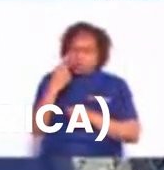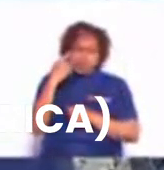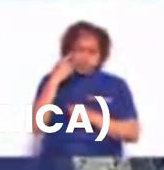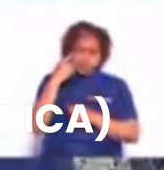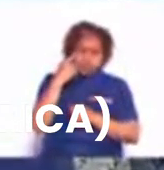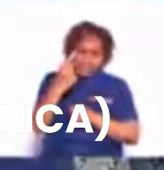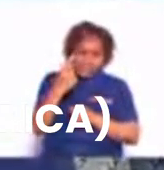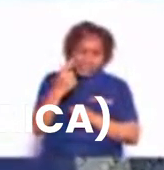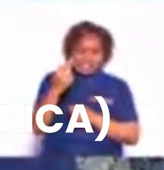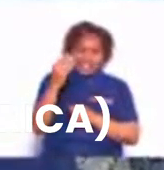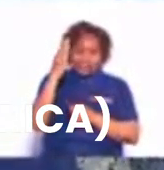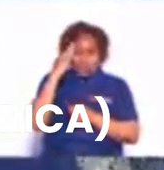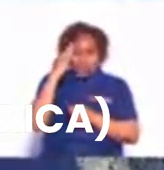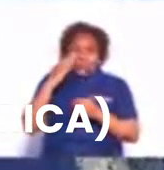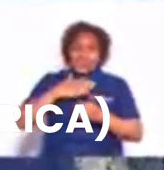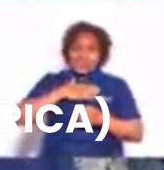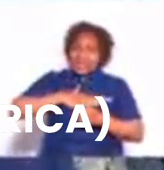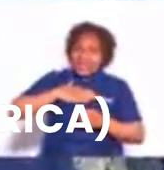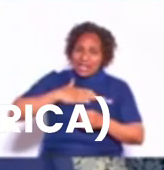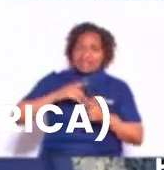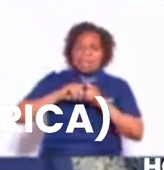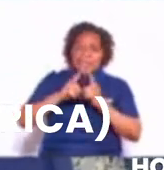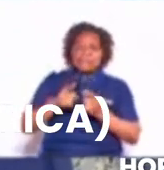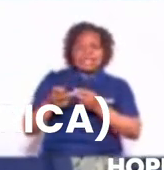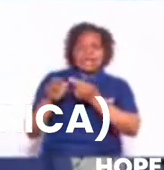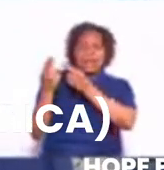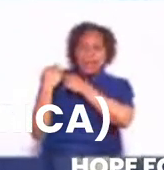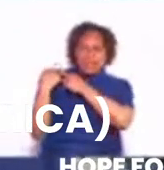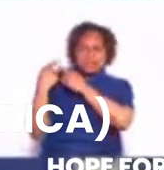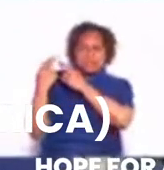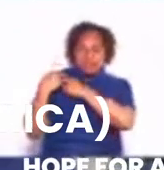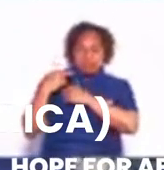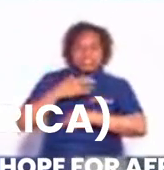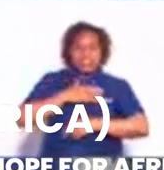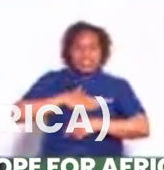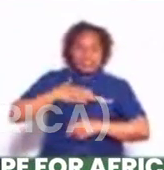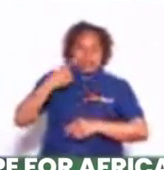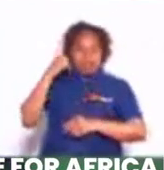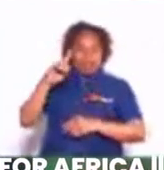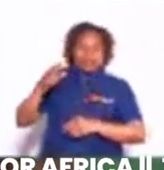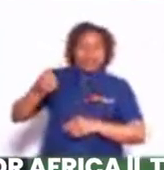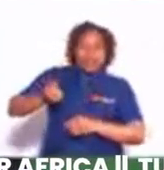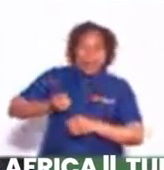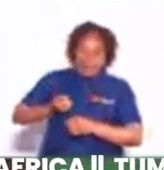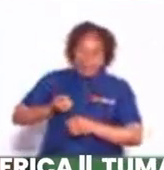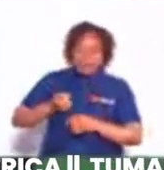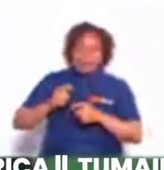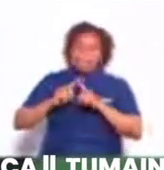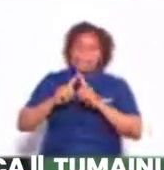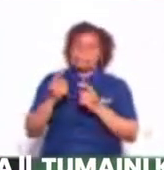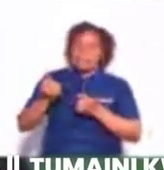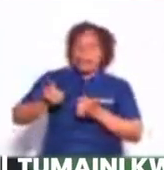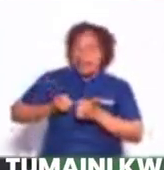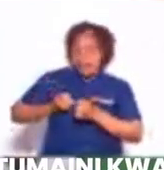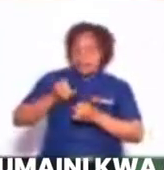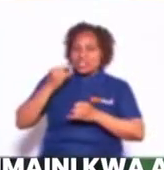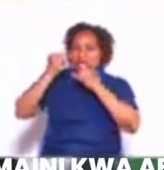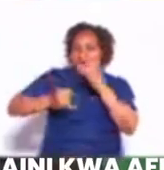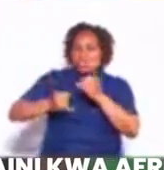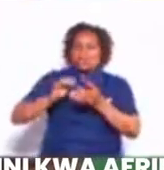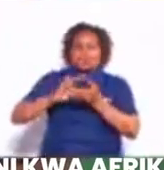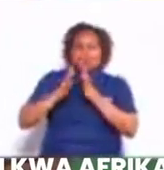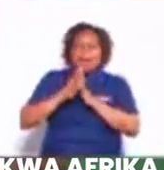science that he could be responsible scientifically for the girls, but the girls can end up being a